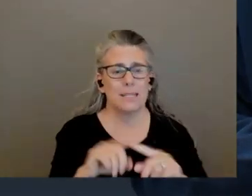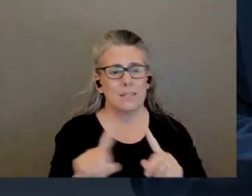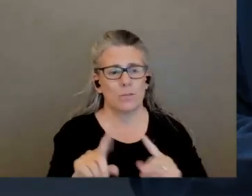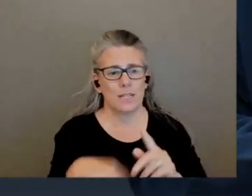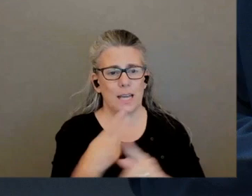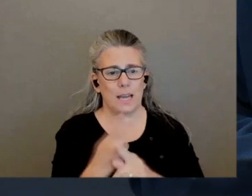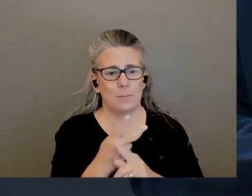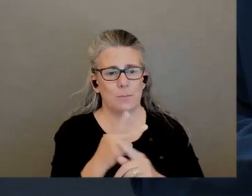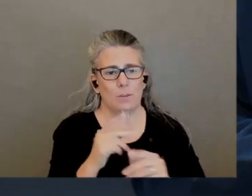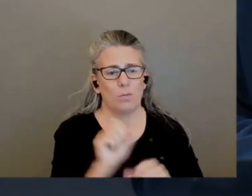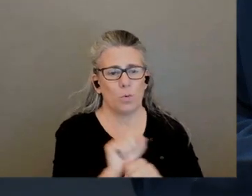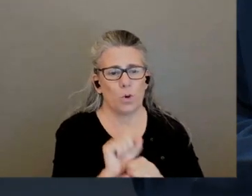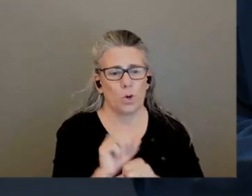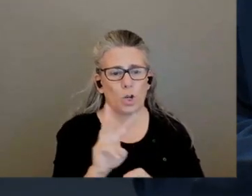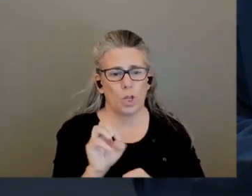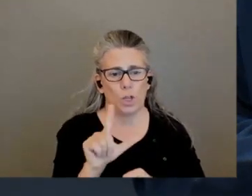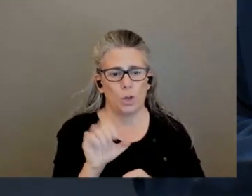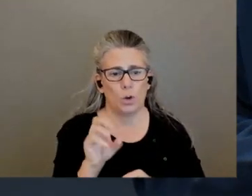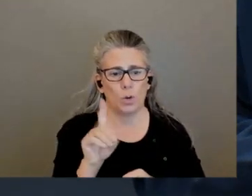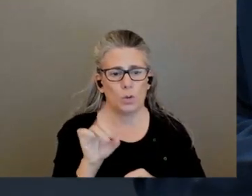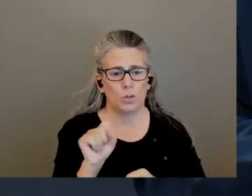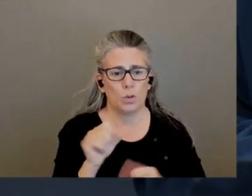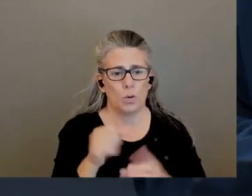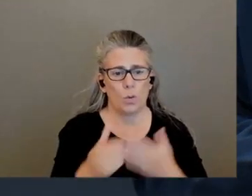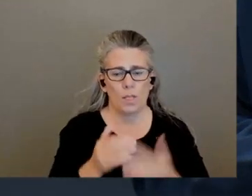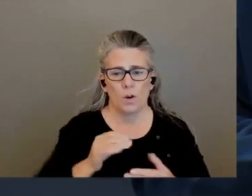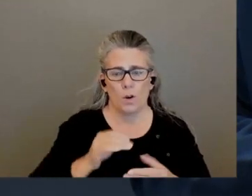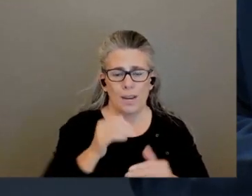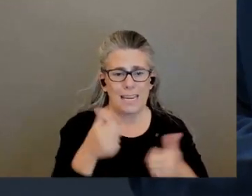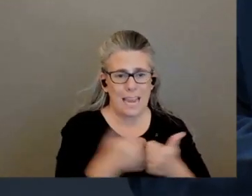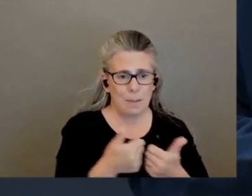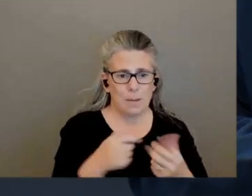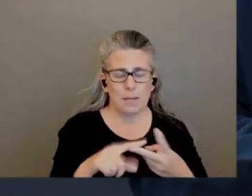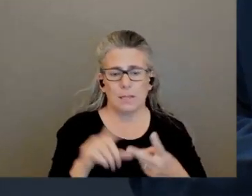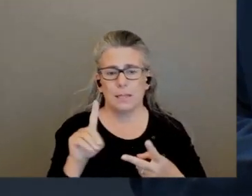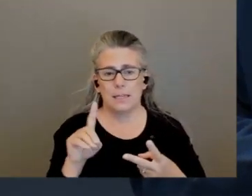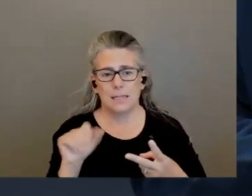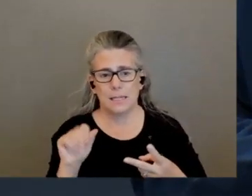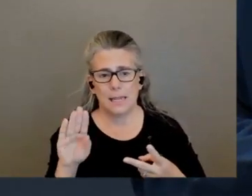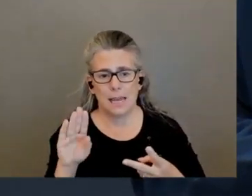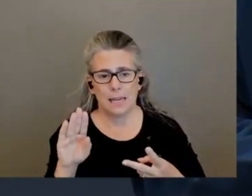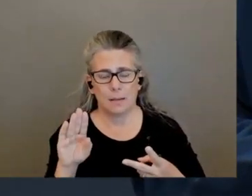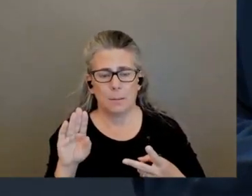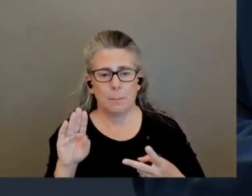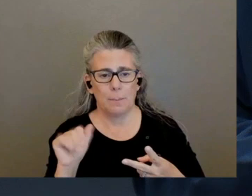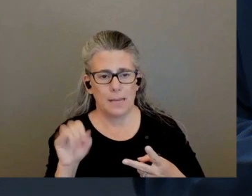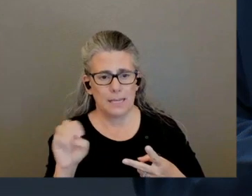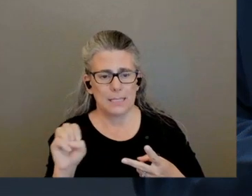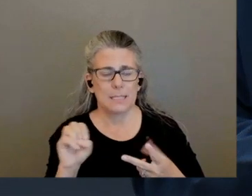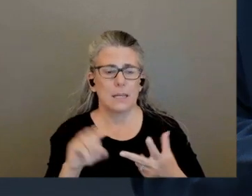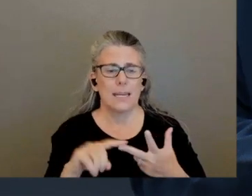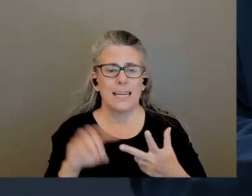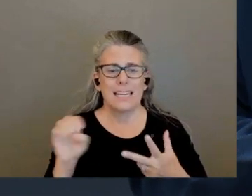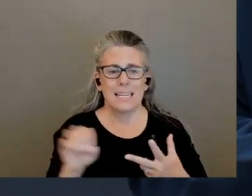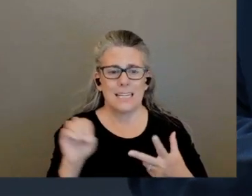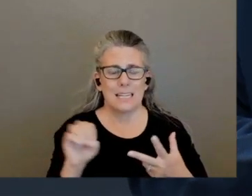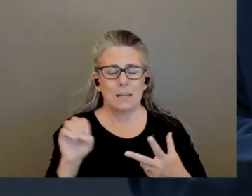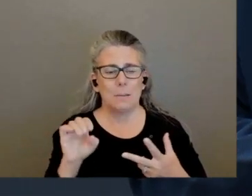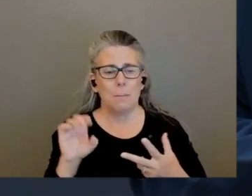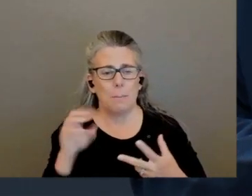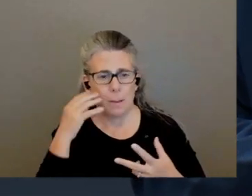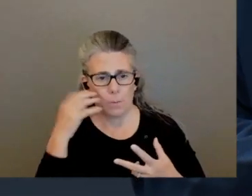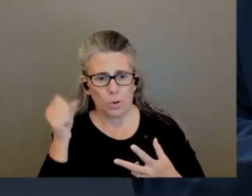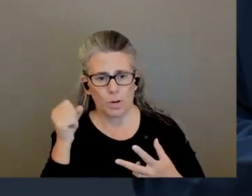servers, gaming servers, databases. It's really good for in-memory databases because the memory latency is really